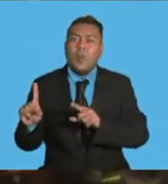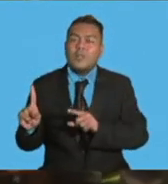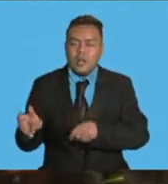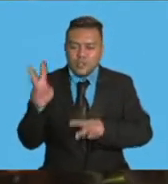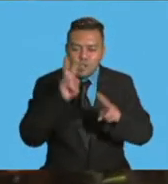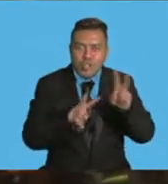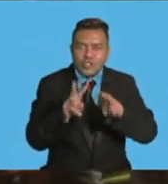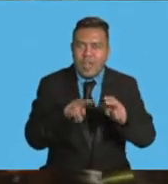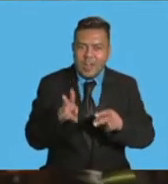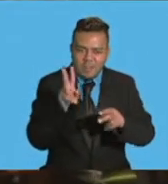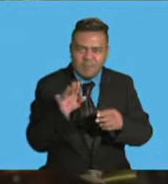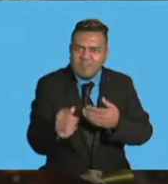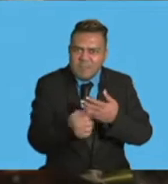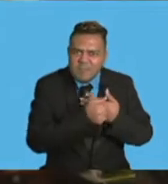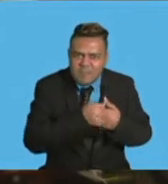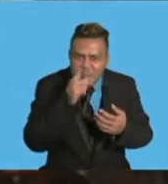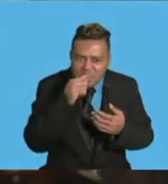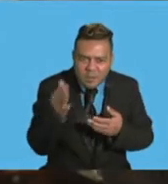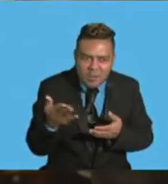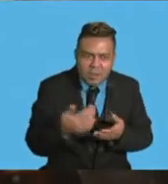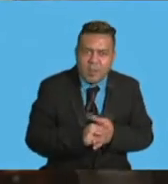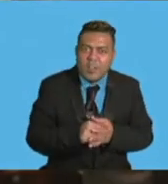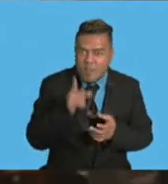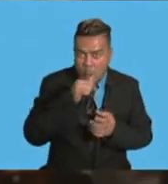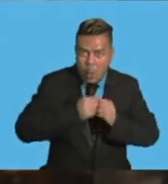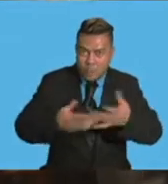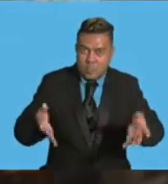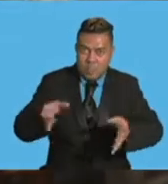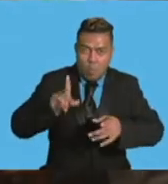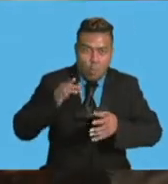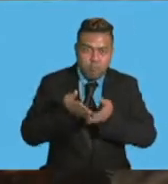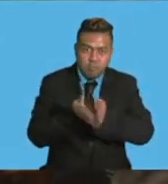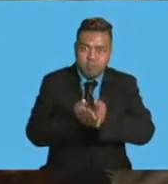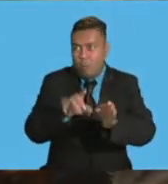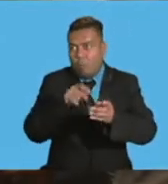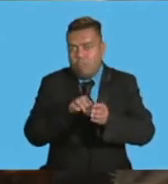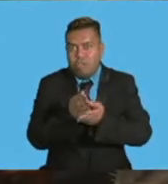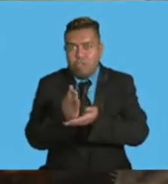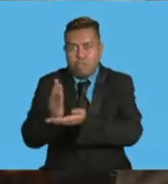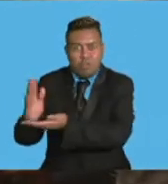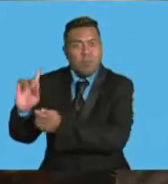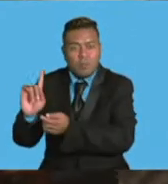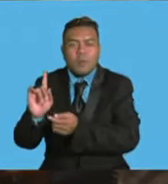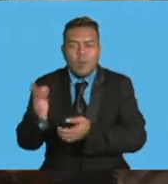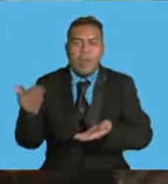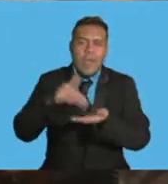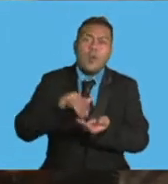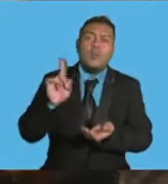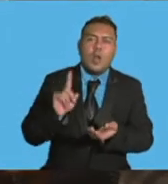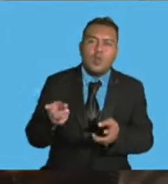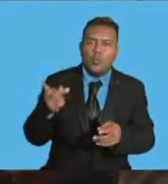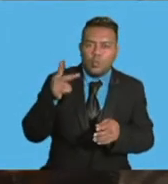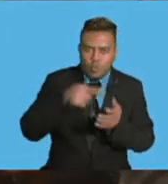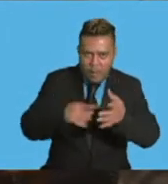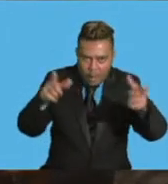rescue not only within the Fiji waters, but added to that is Tuvalu and